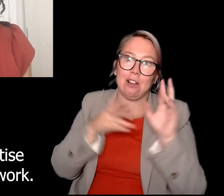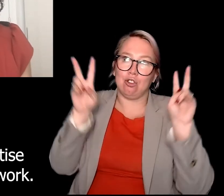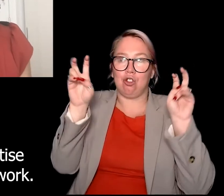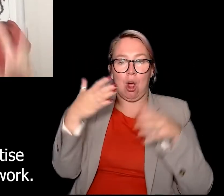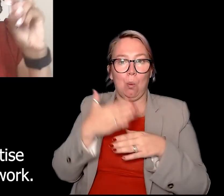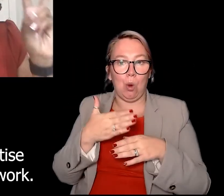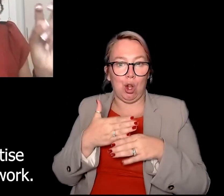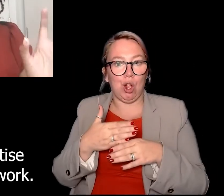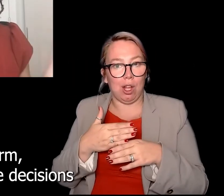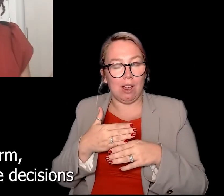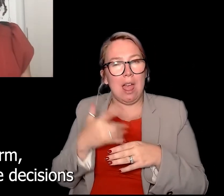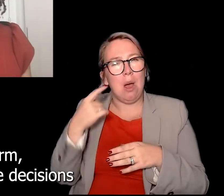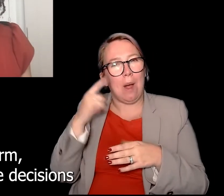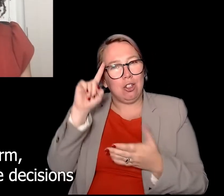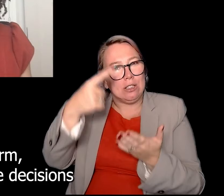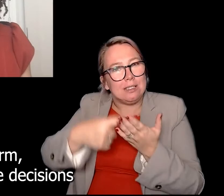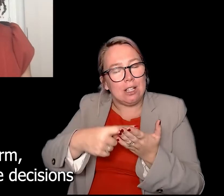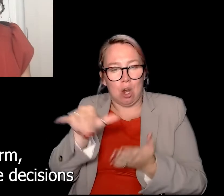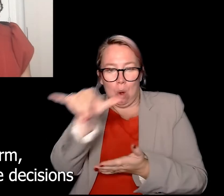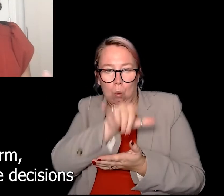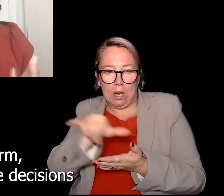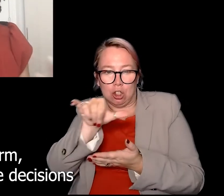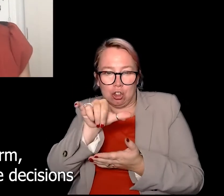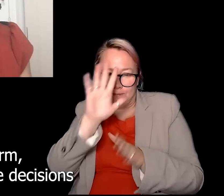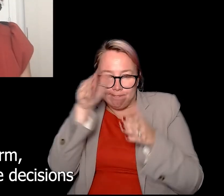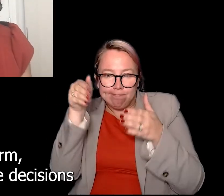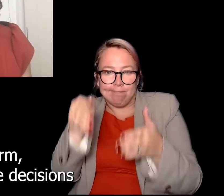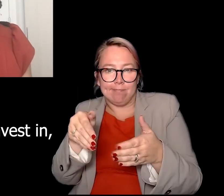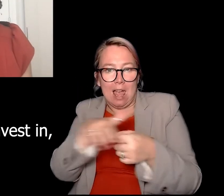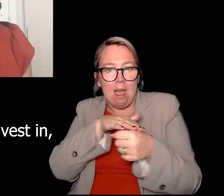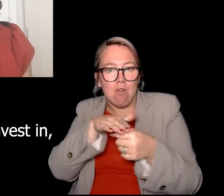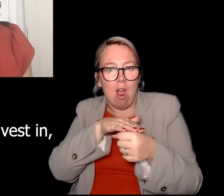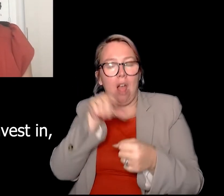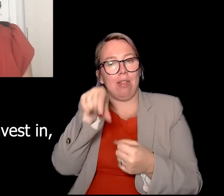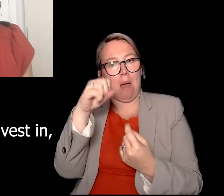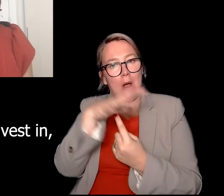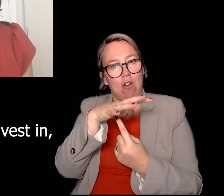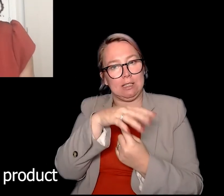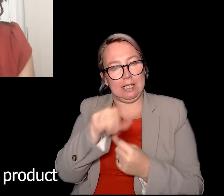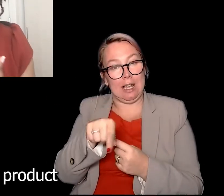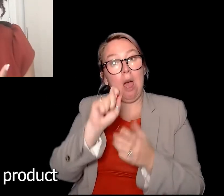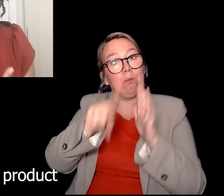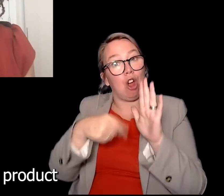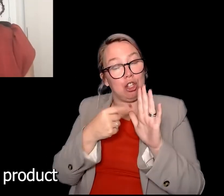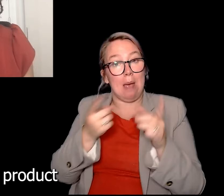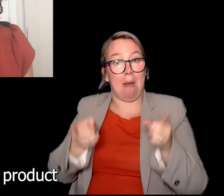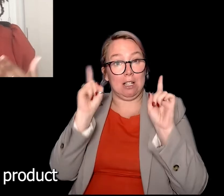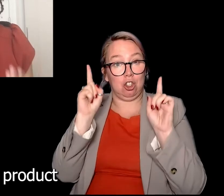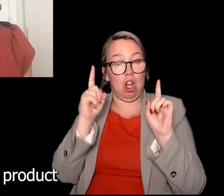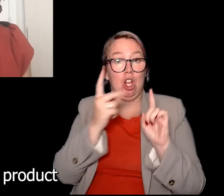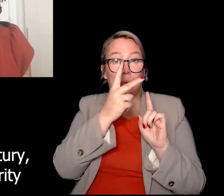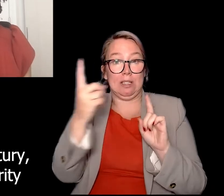extra work. They take extra work is like not the great term, but when you're trying to make decisions over what you're going to invest in, for me, those are